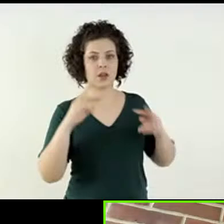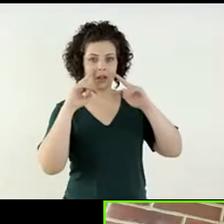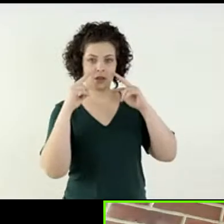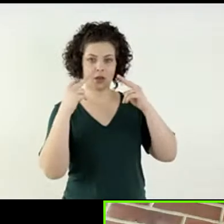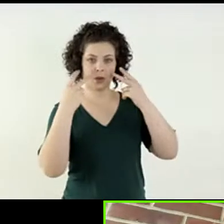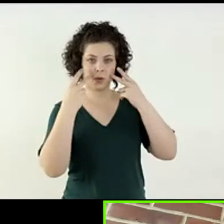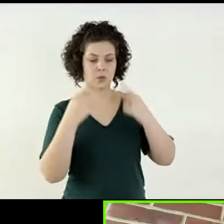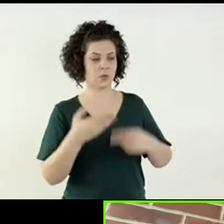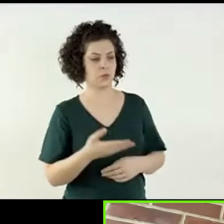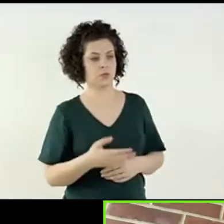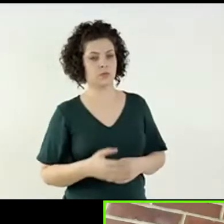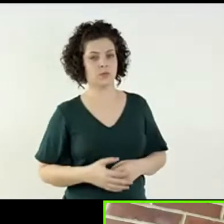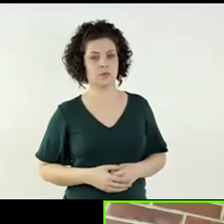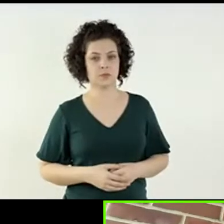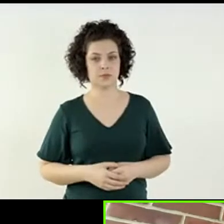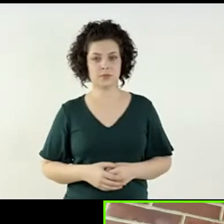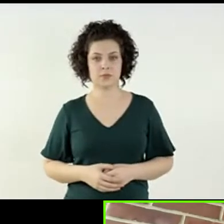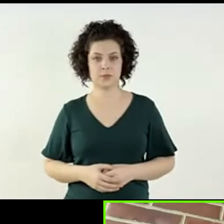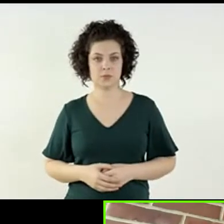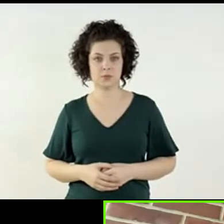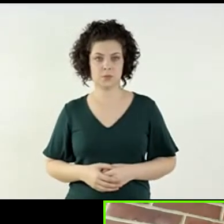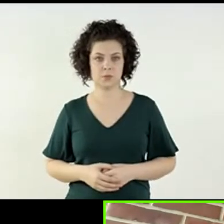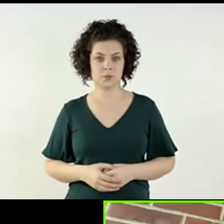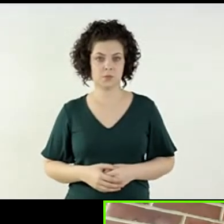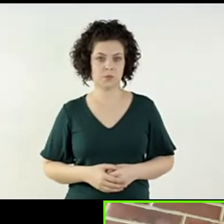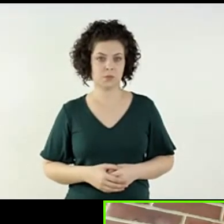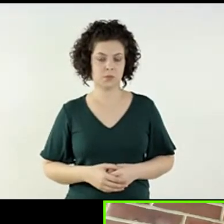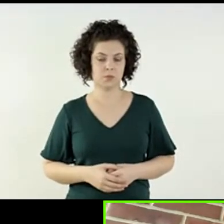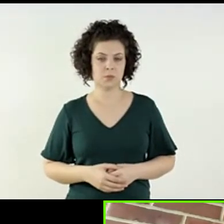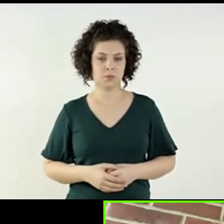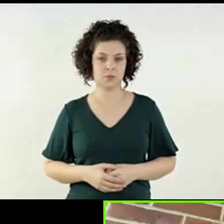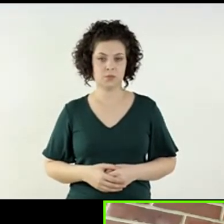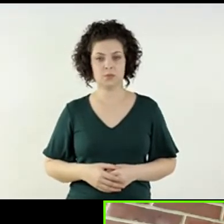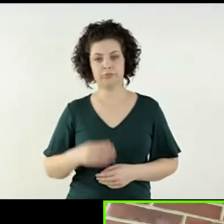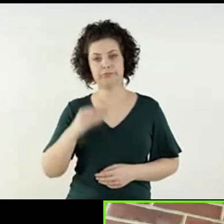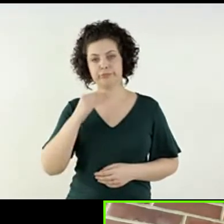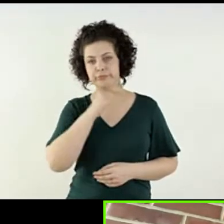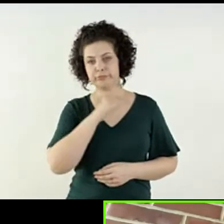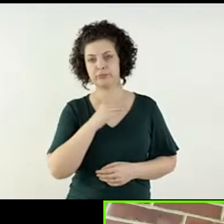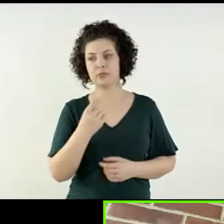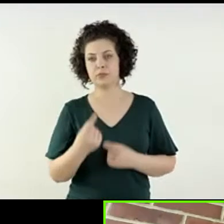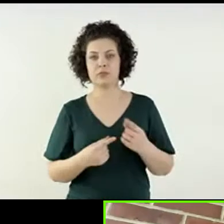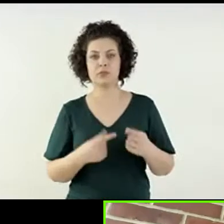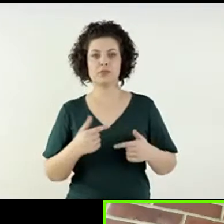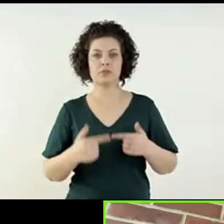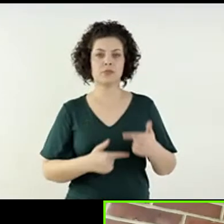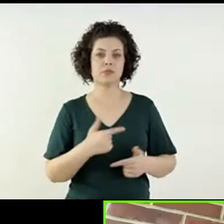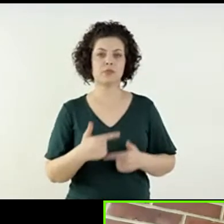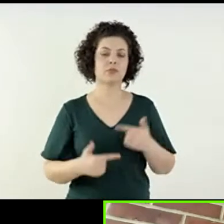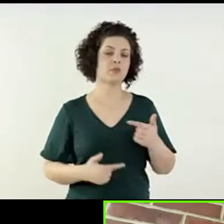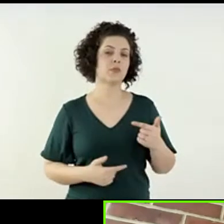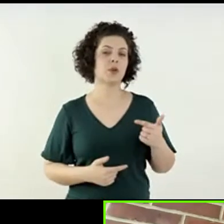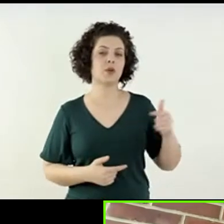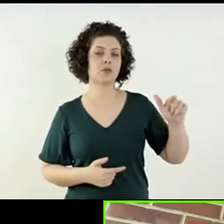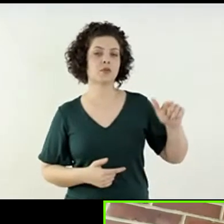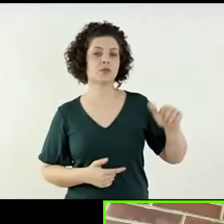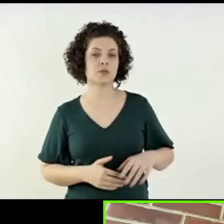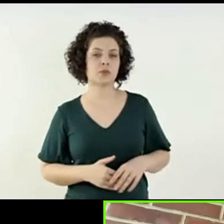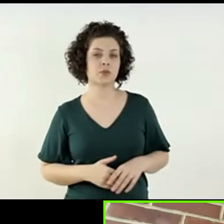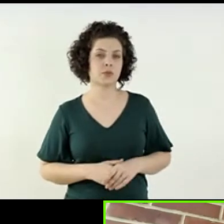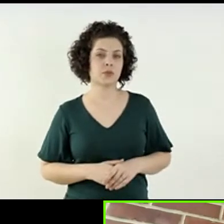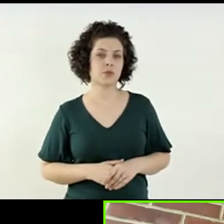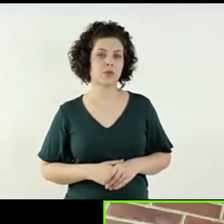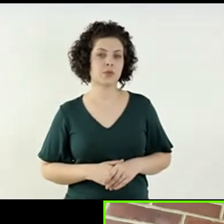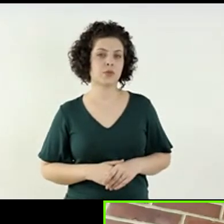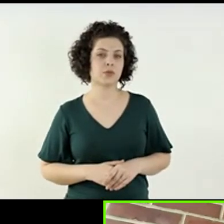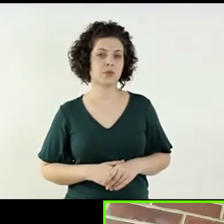famously called the lesbians in the movement a lavender menace, because they were sort of getting in the way of the straight women, right? It's an old, age-old story. Of course,